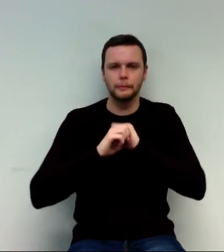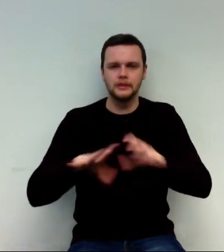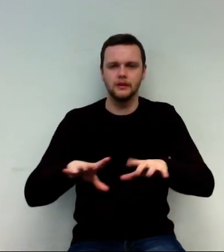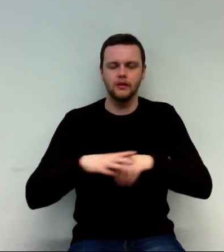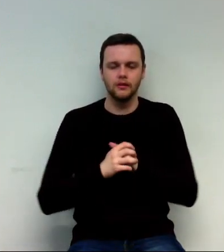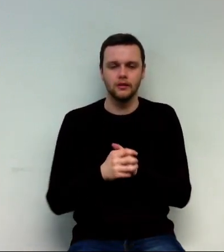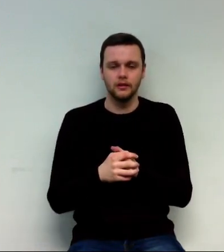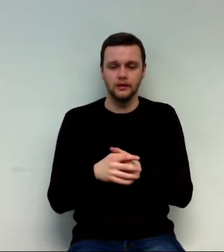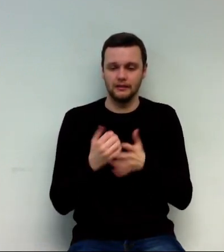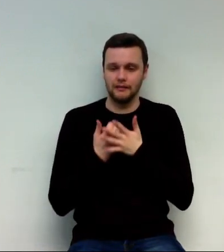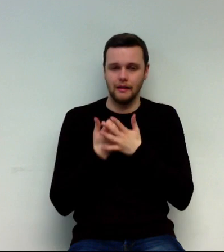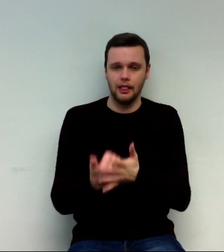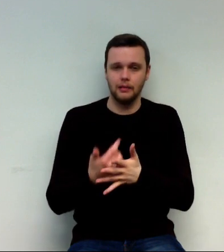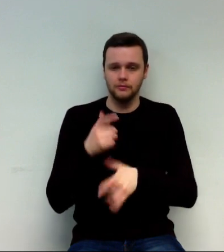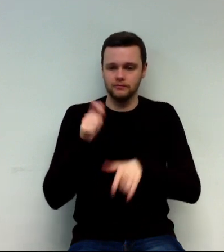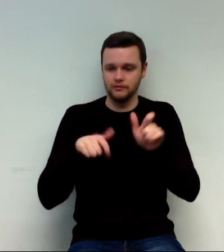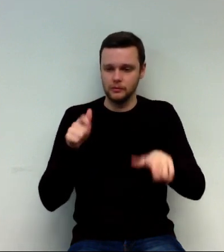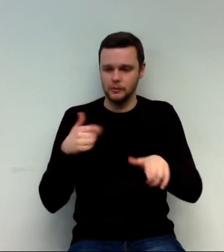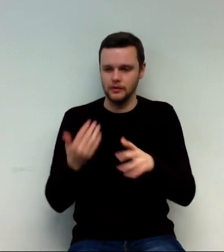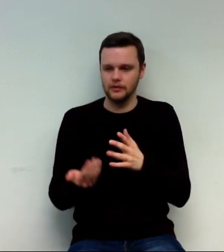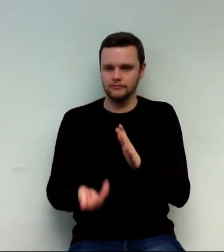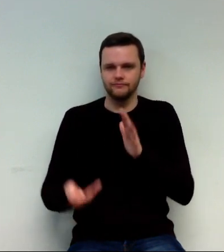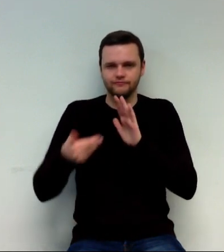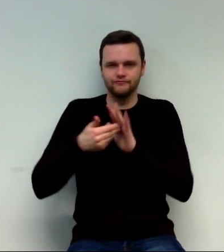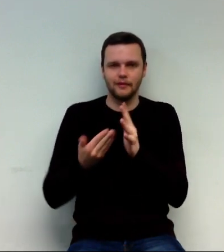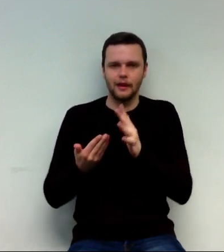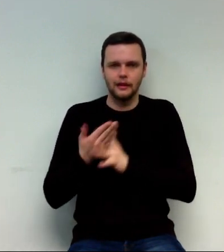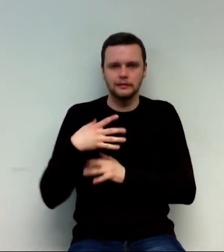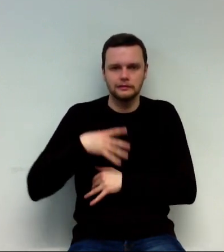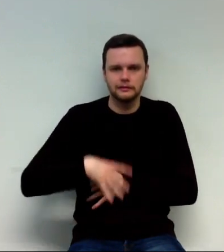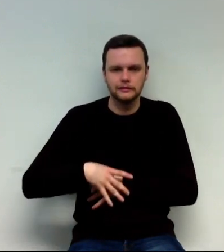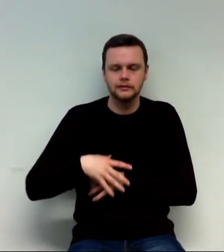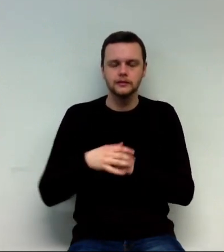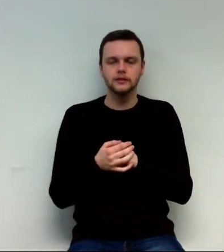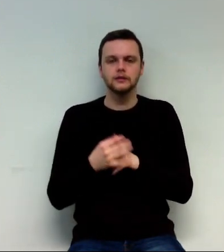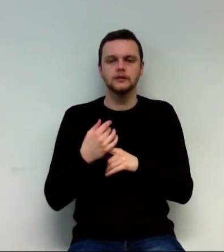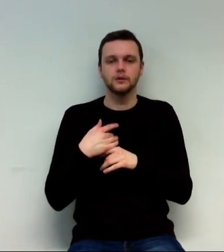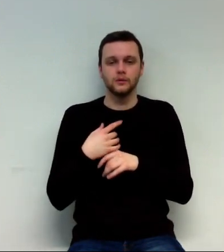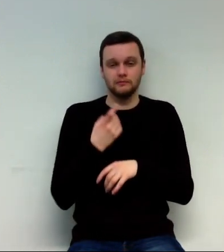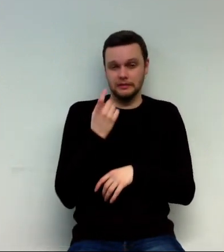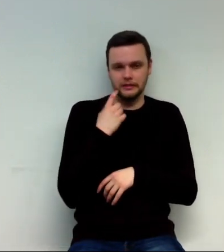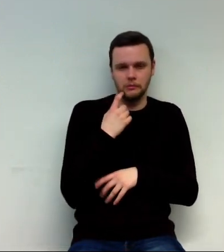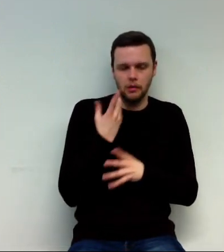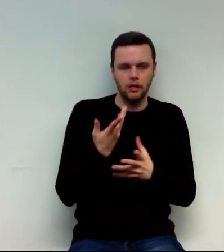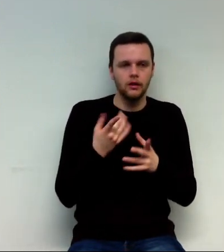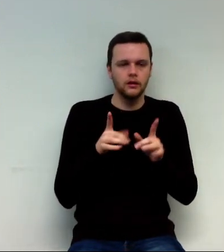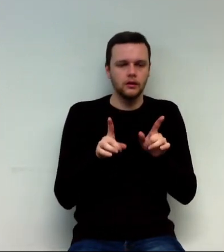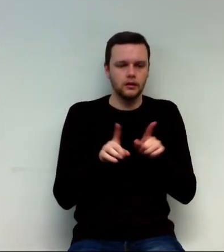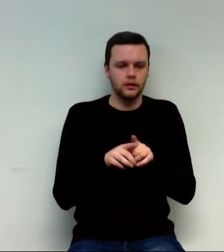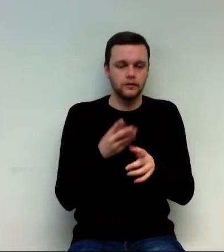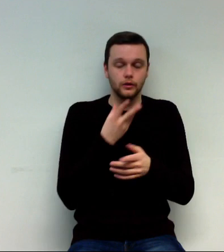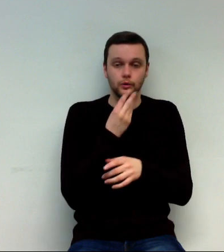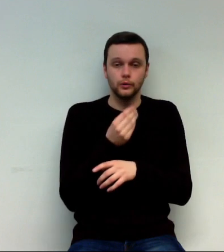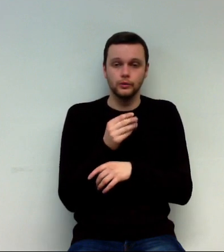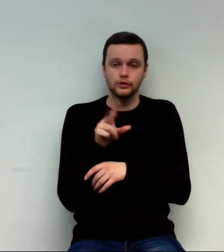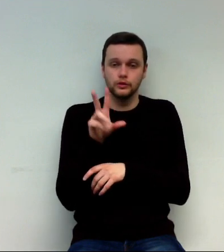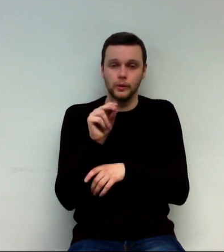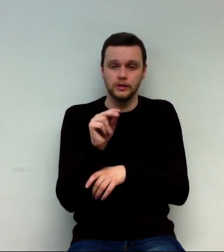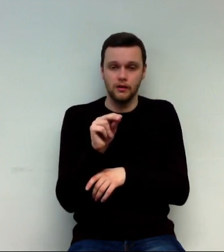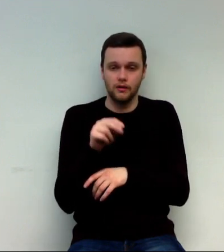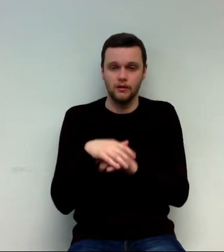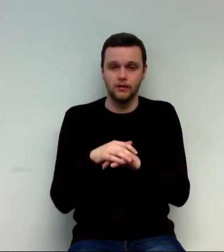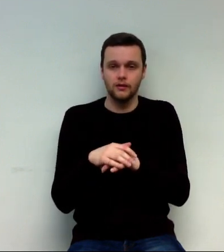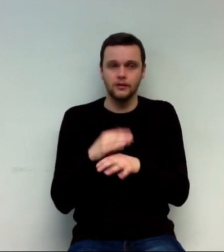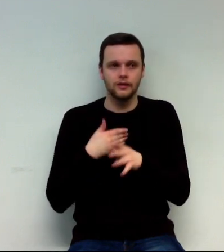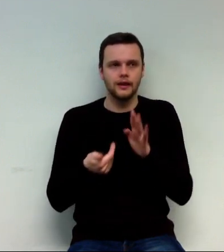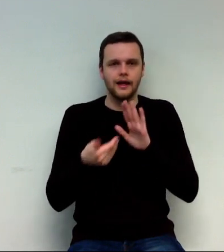can then also help people with additional access needs. So also on the simpler end, for example, if you're using the Twitter app or twitter.com, if